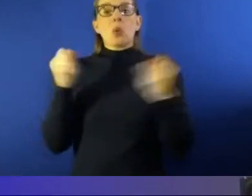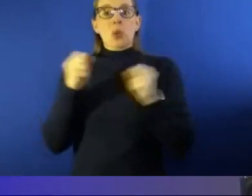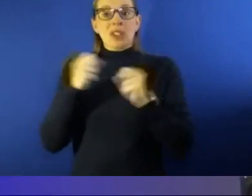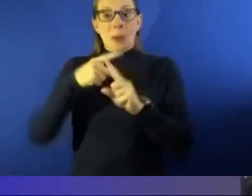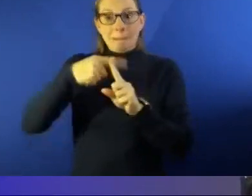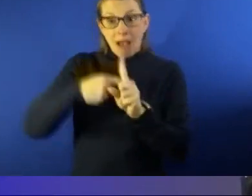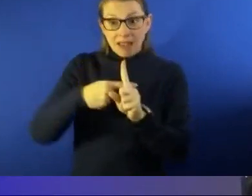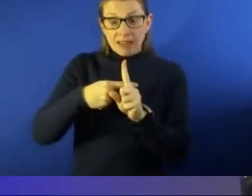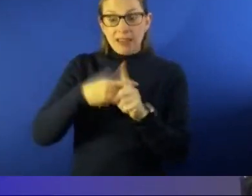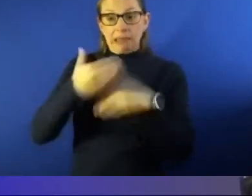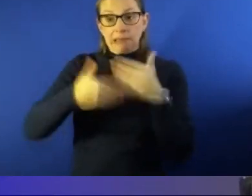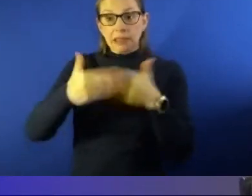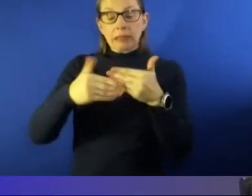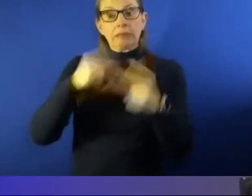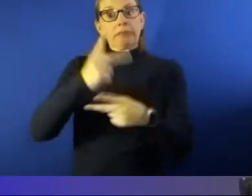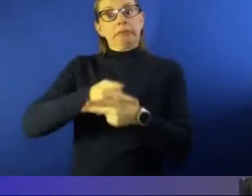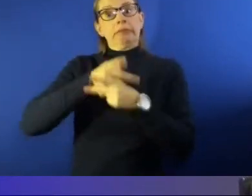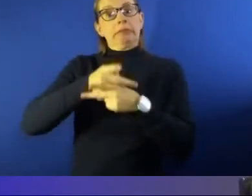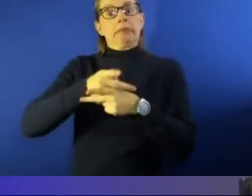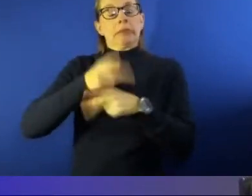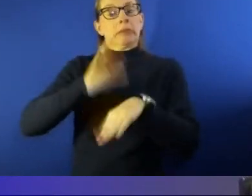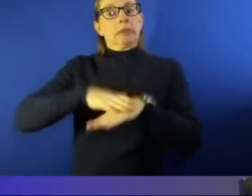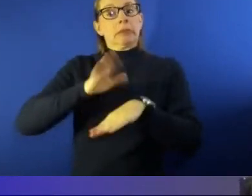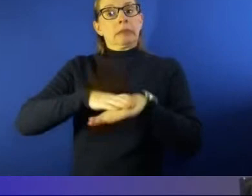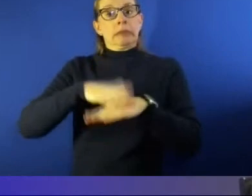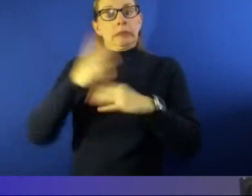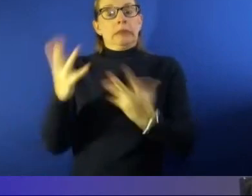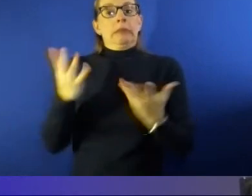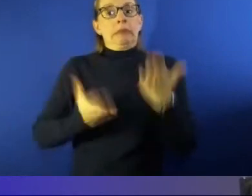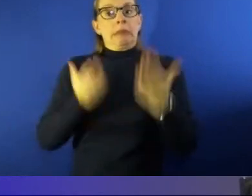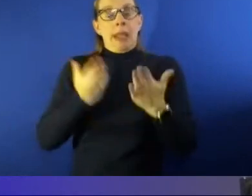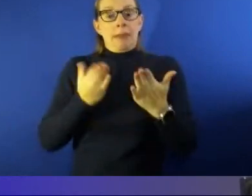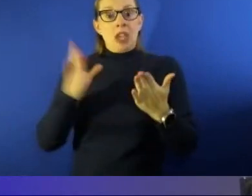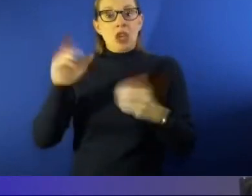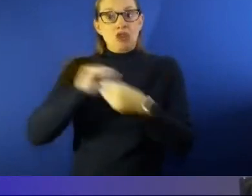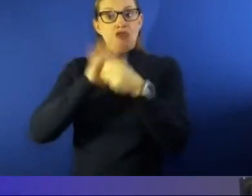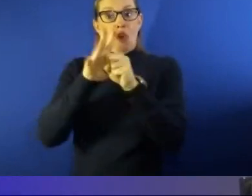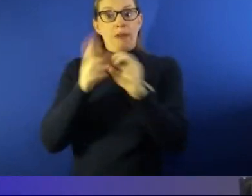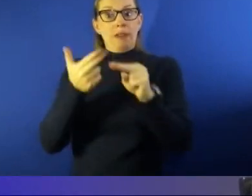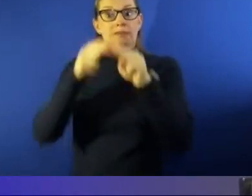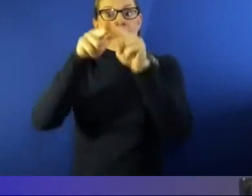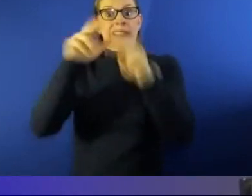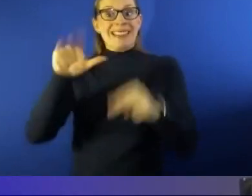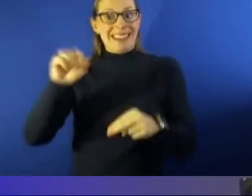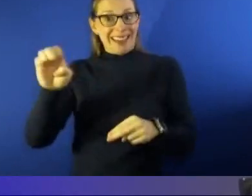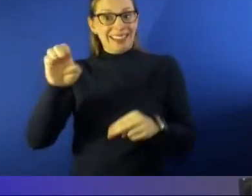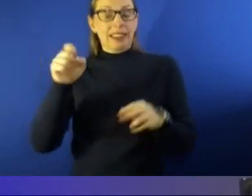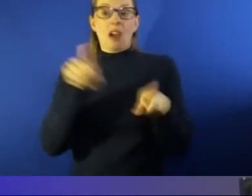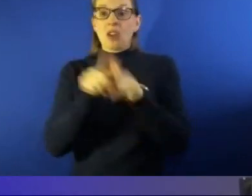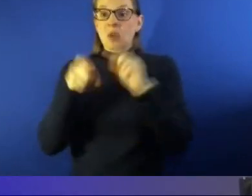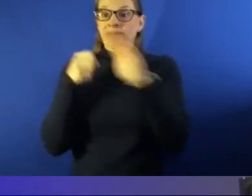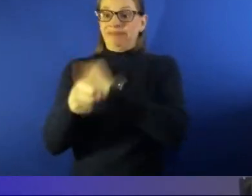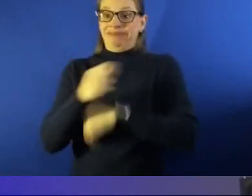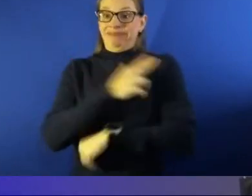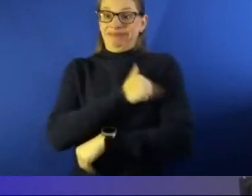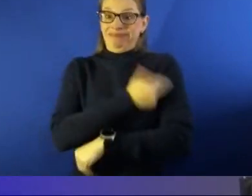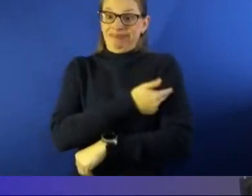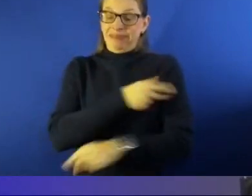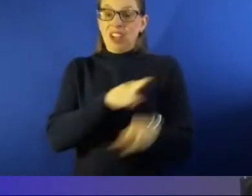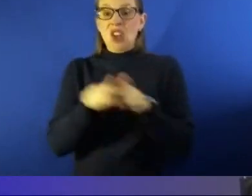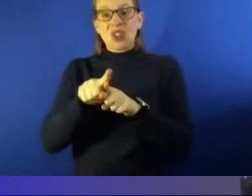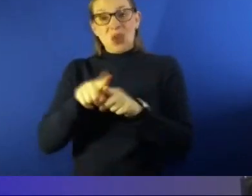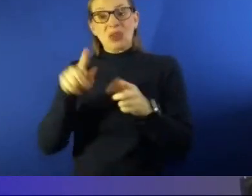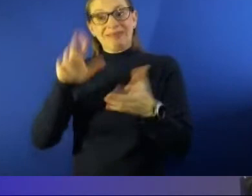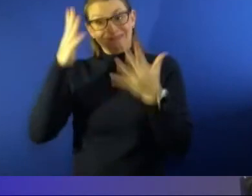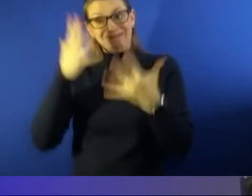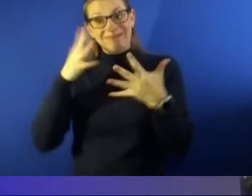a precautionary tale that we may be seeing a rise in cases and hospitalizations and unfortunately deaths, especially in areas that